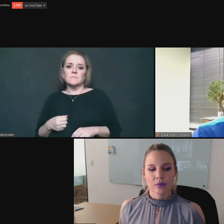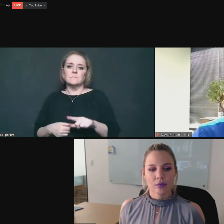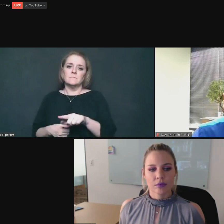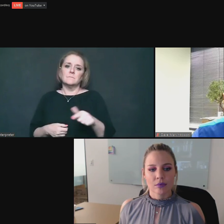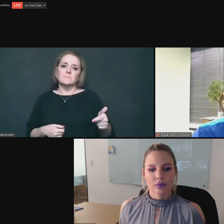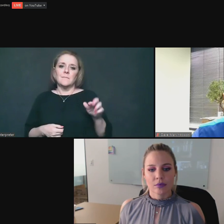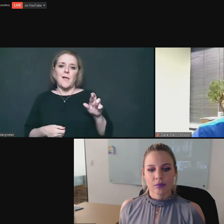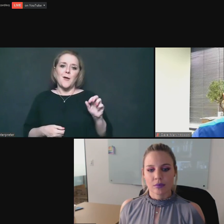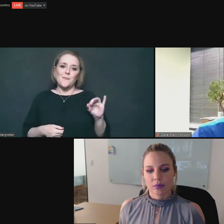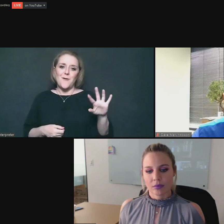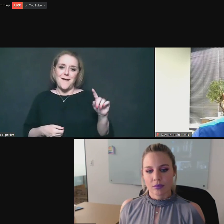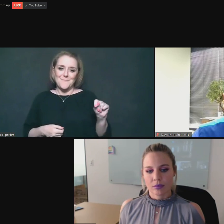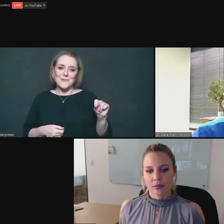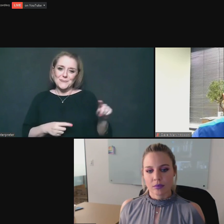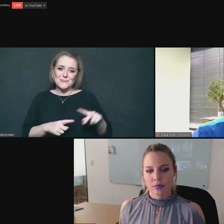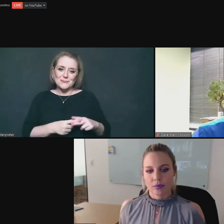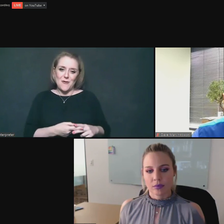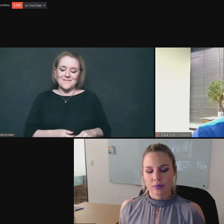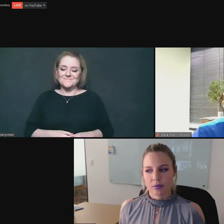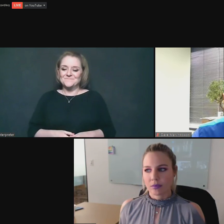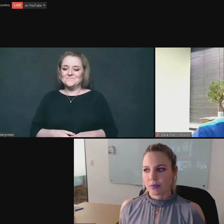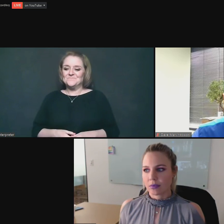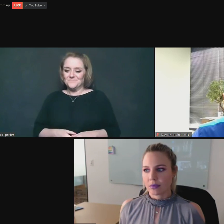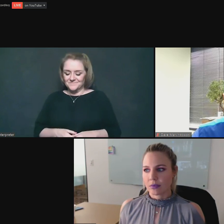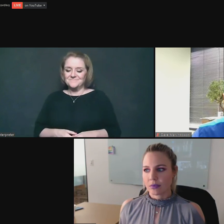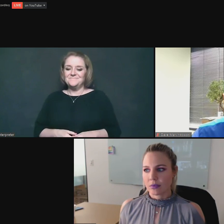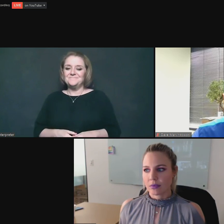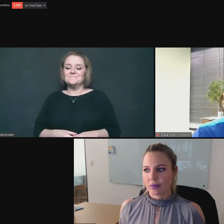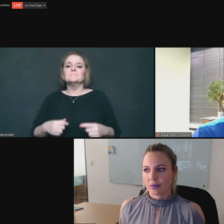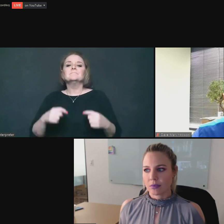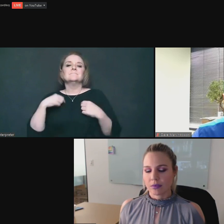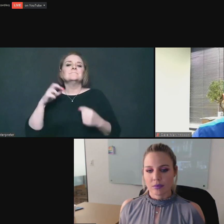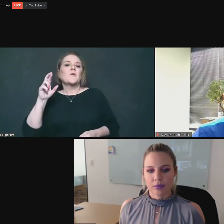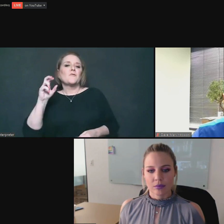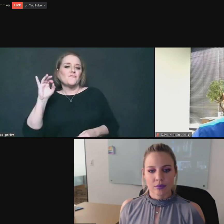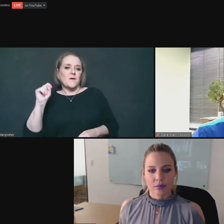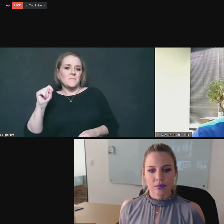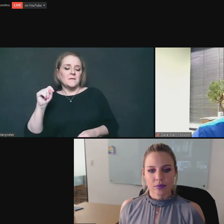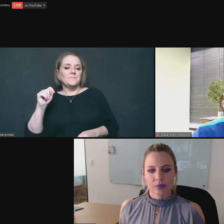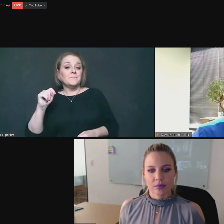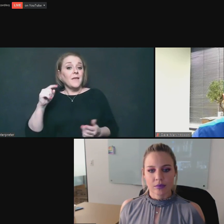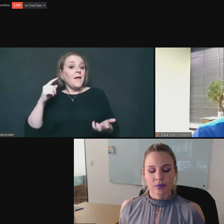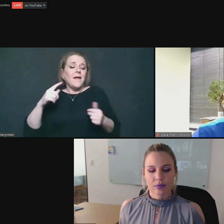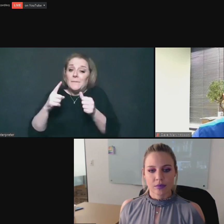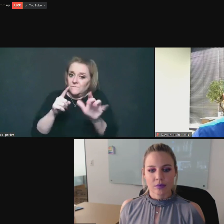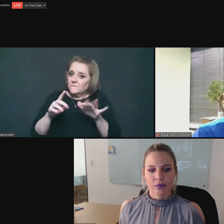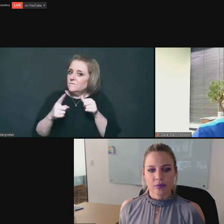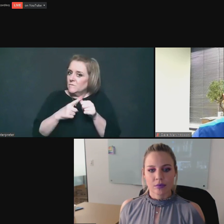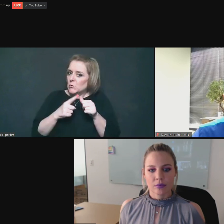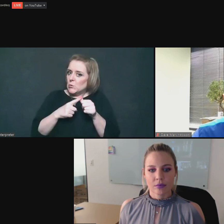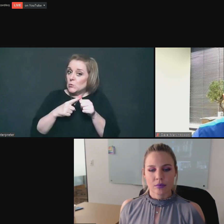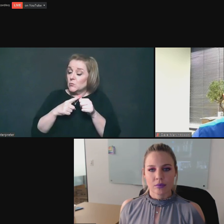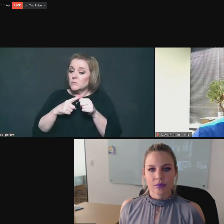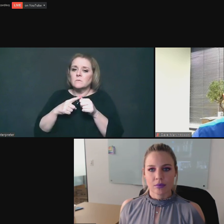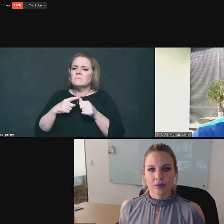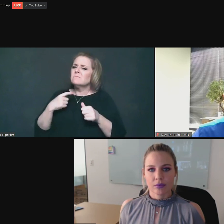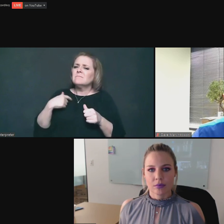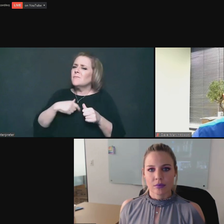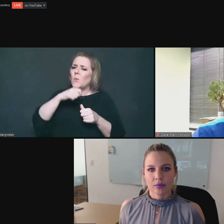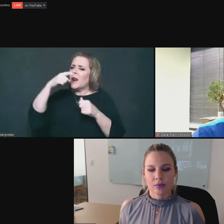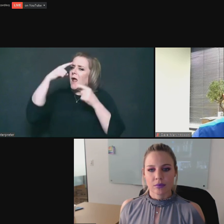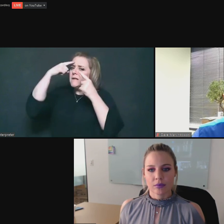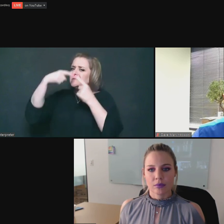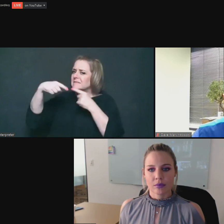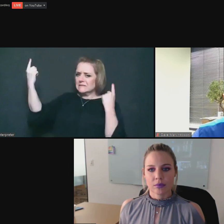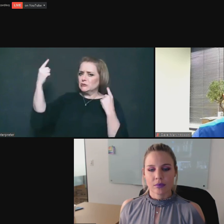that? Let me start. I think, first of all, I think we weren't in disagreement necessarily with the first order. What we